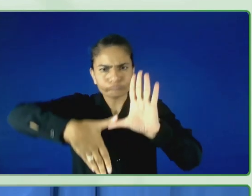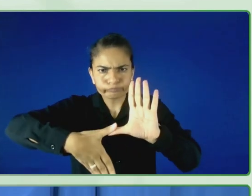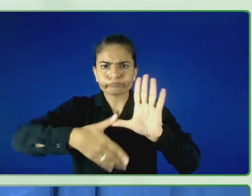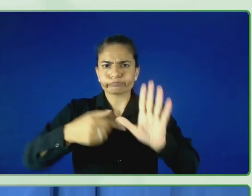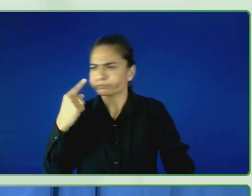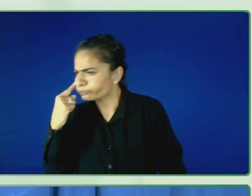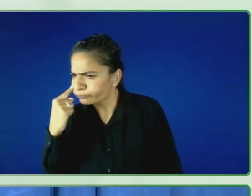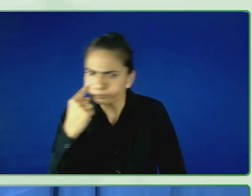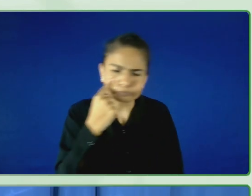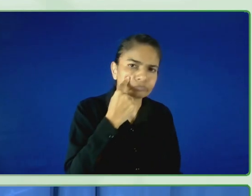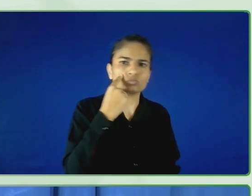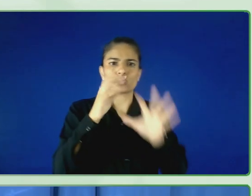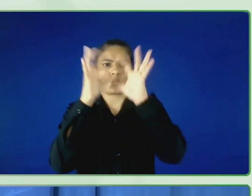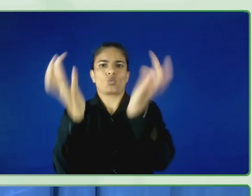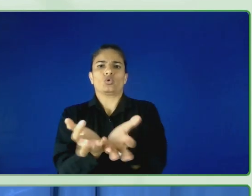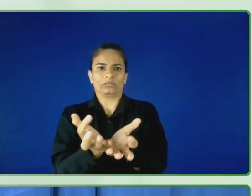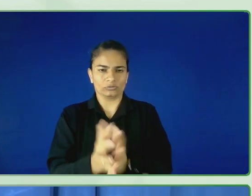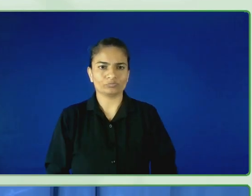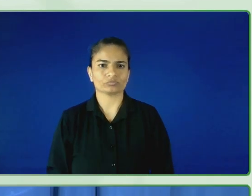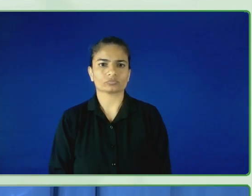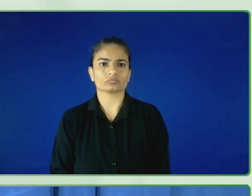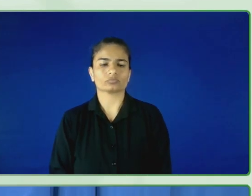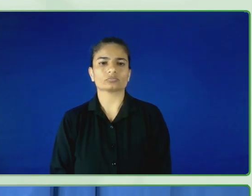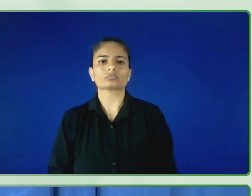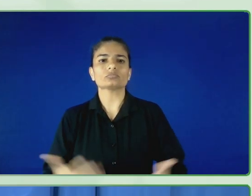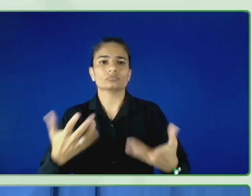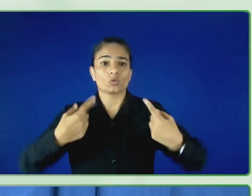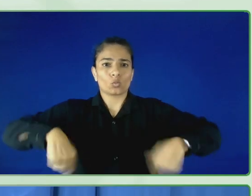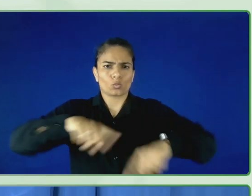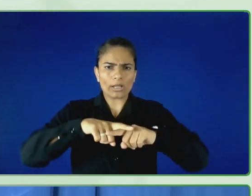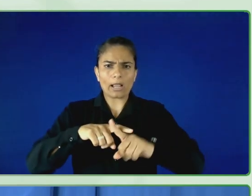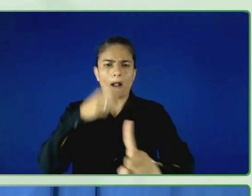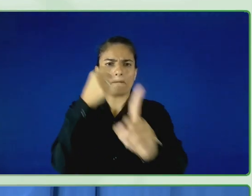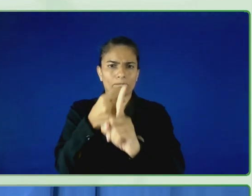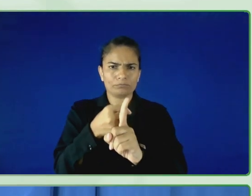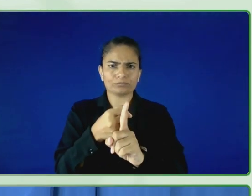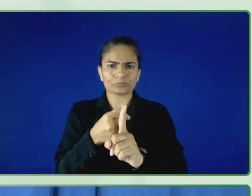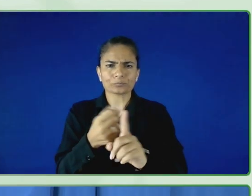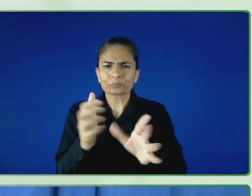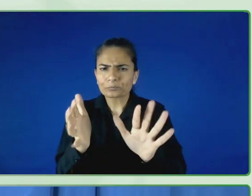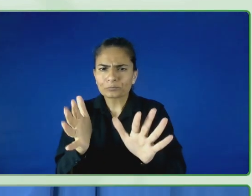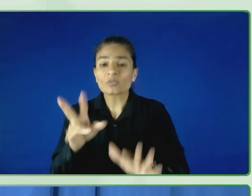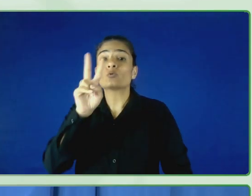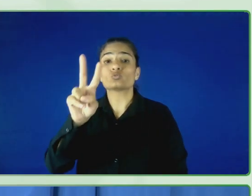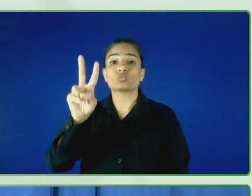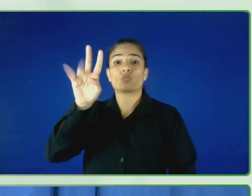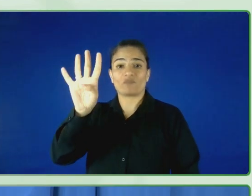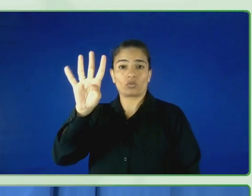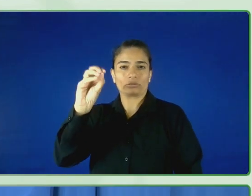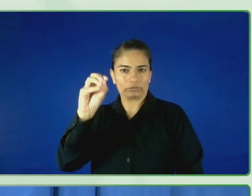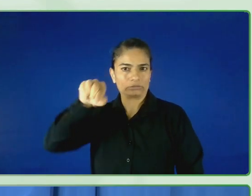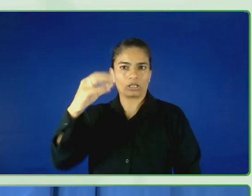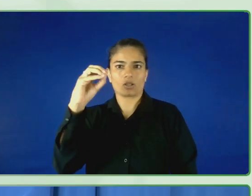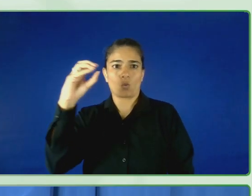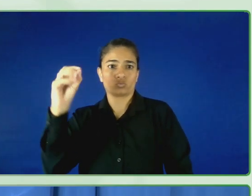240,000 people with disabilities looking for jobs through our platform, and we are doing matchmaking with more than